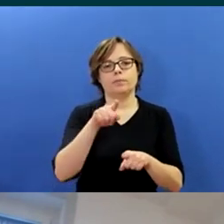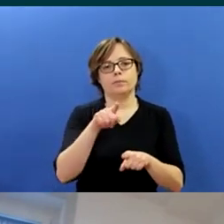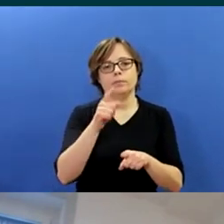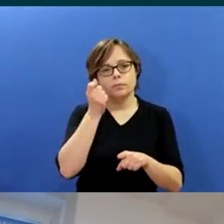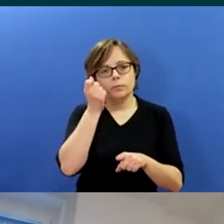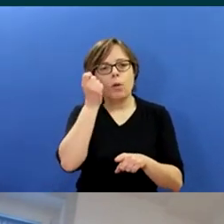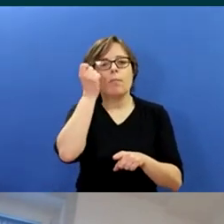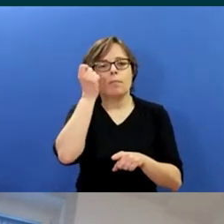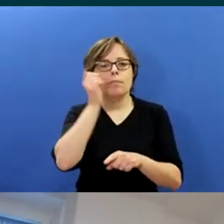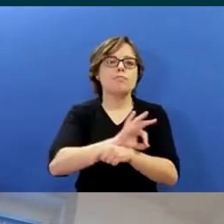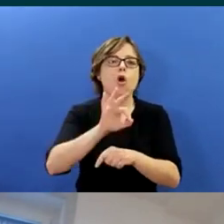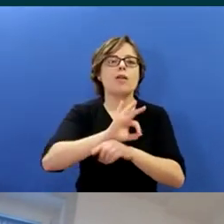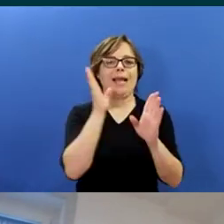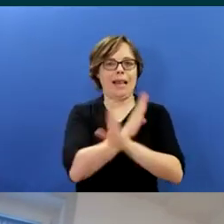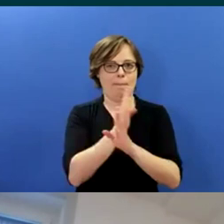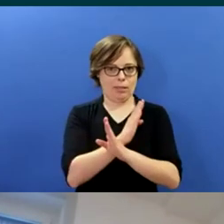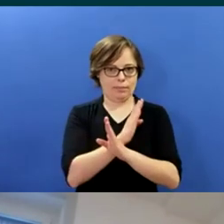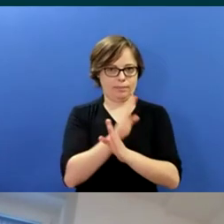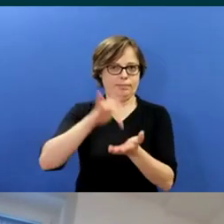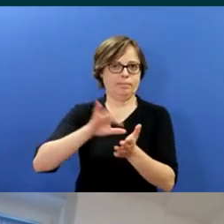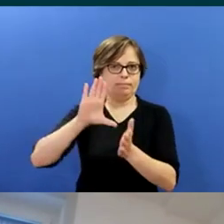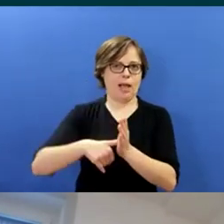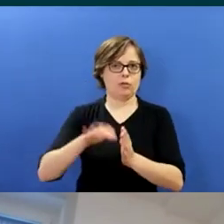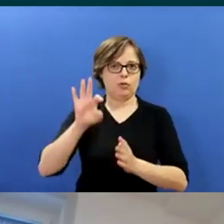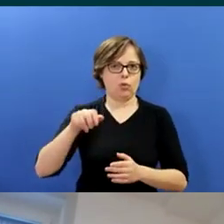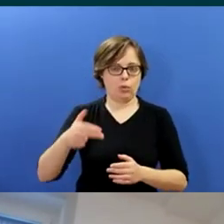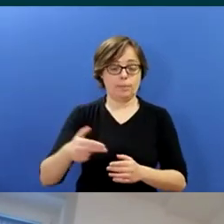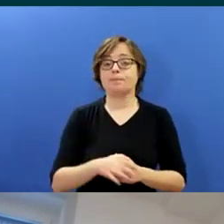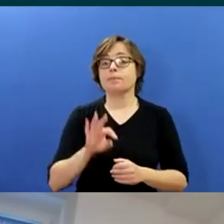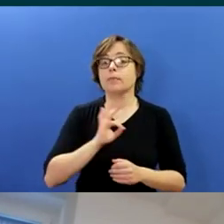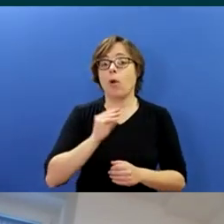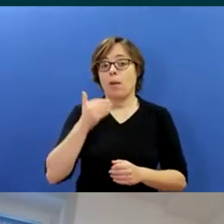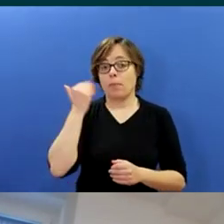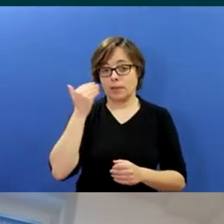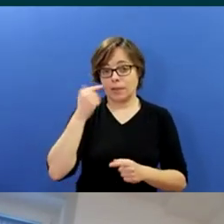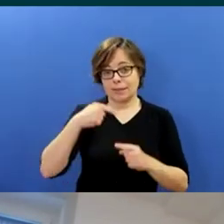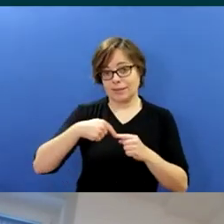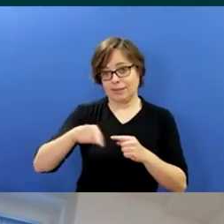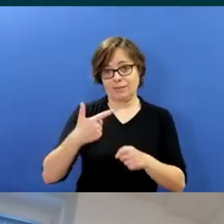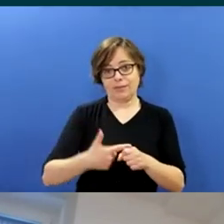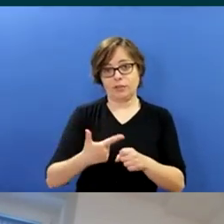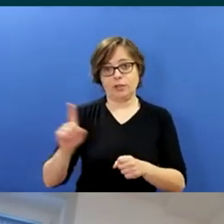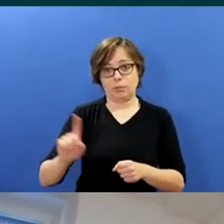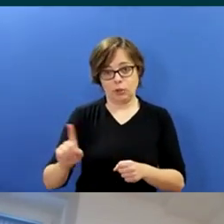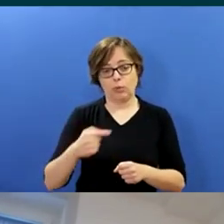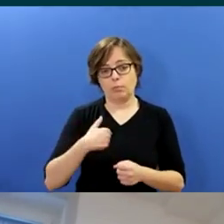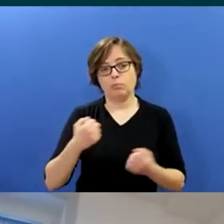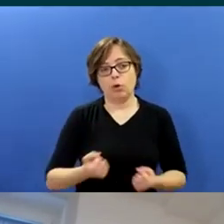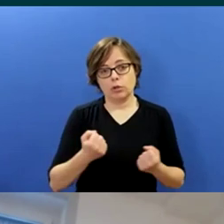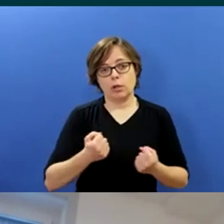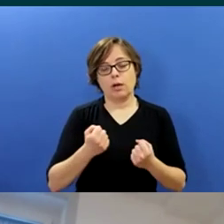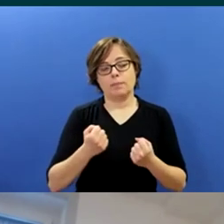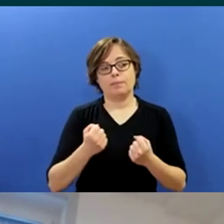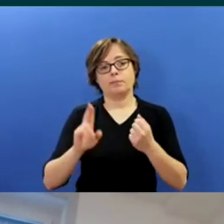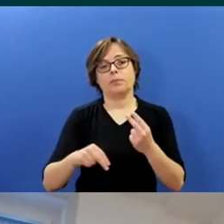in my presentation, and hence in the next more or less 20 minutes, I want to try to give an answer to the following